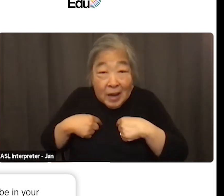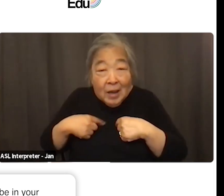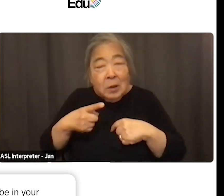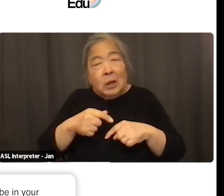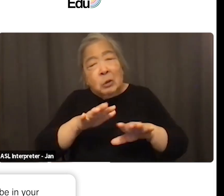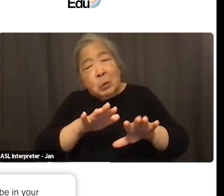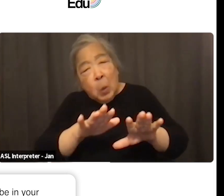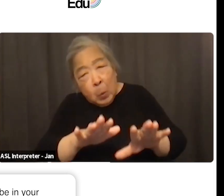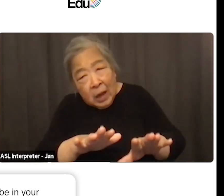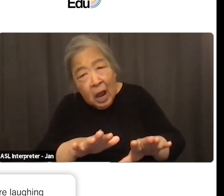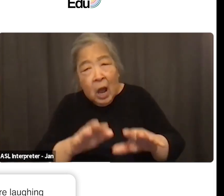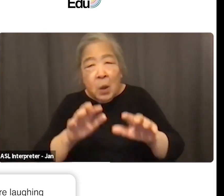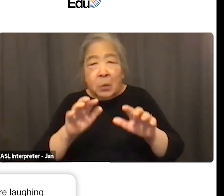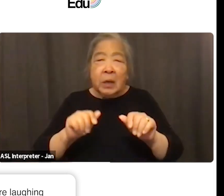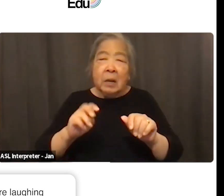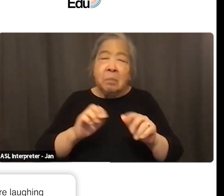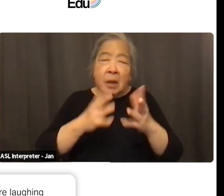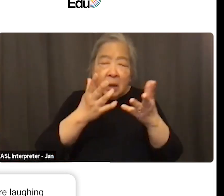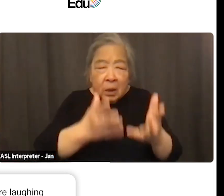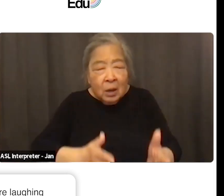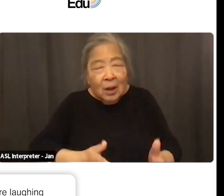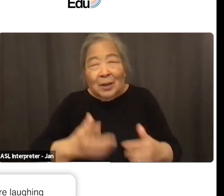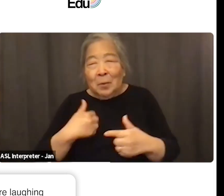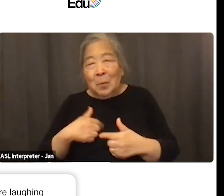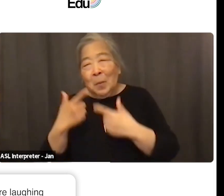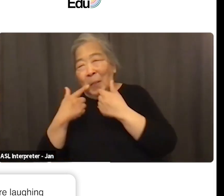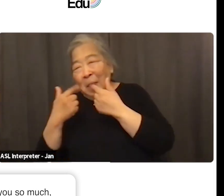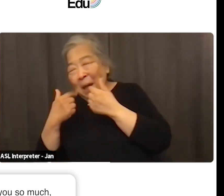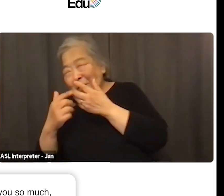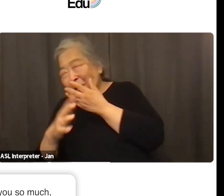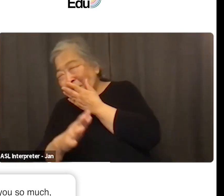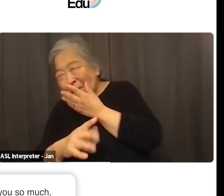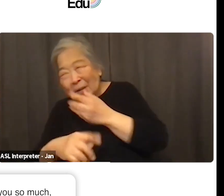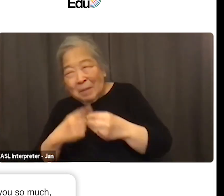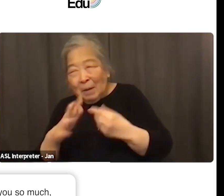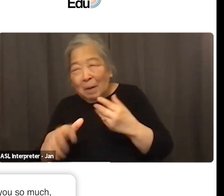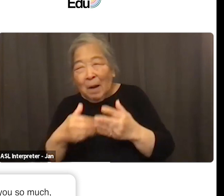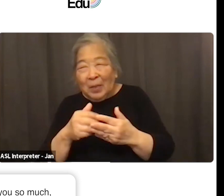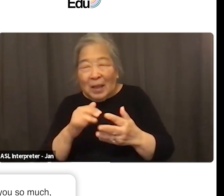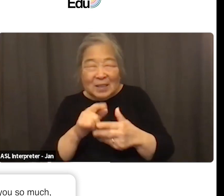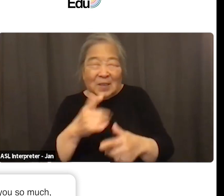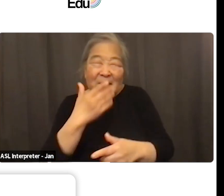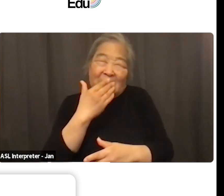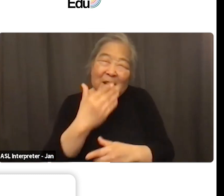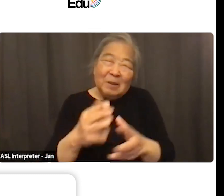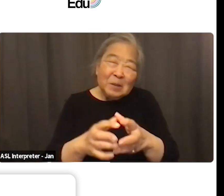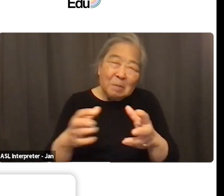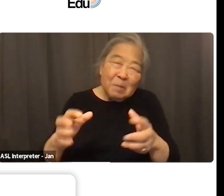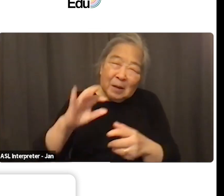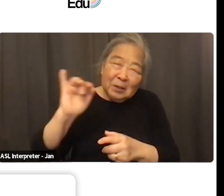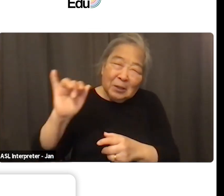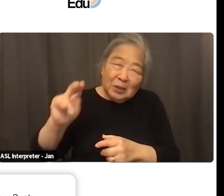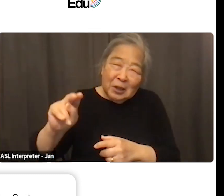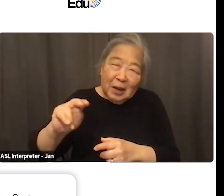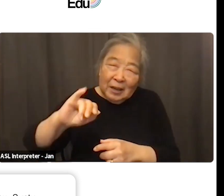and you can be in your element. And so we were laughing about all that. So thank you so much, Jen and